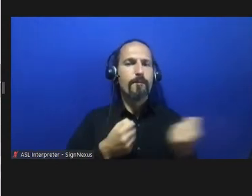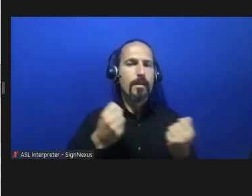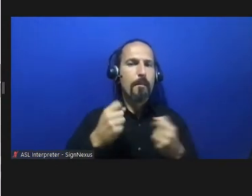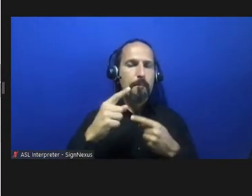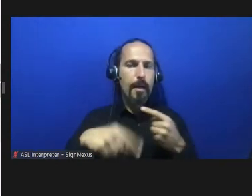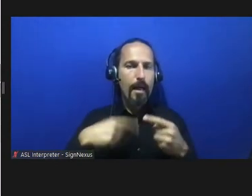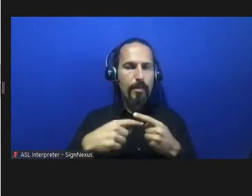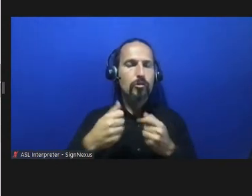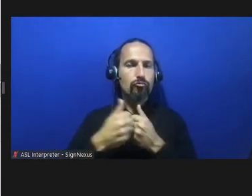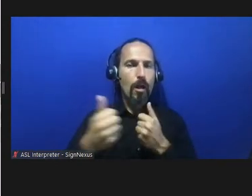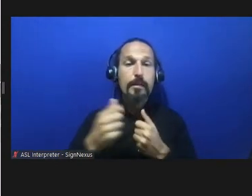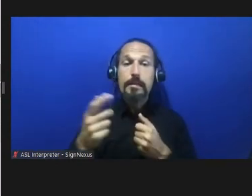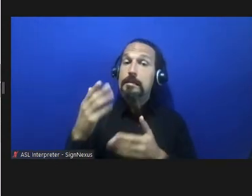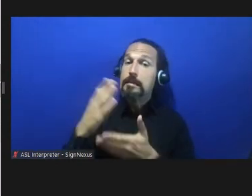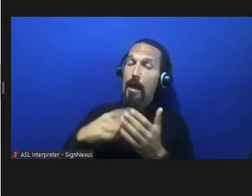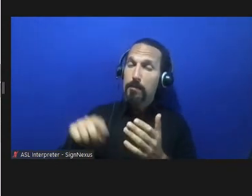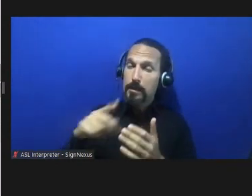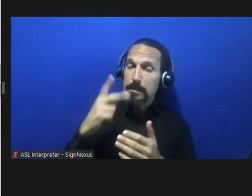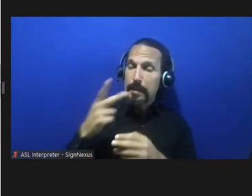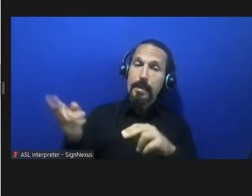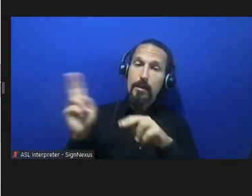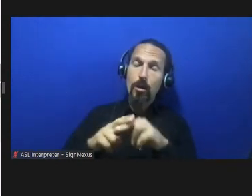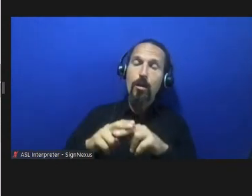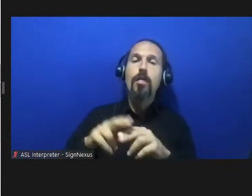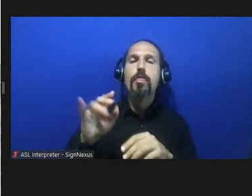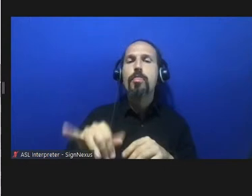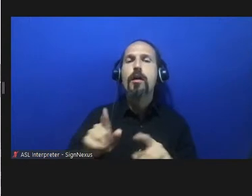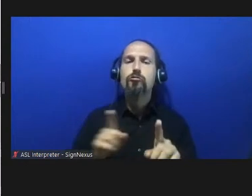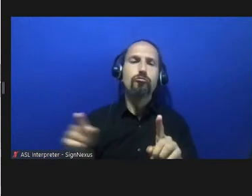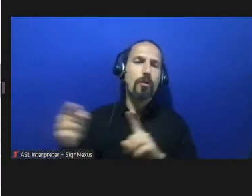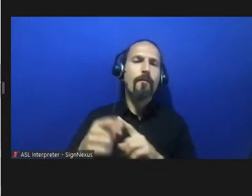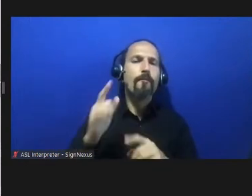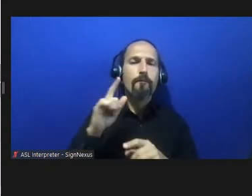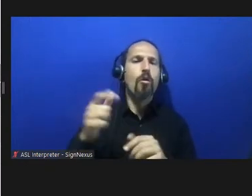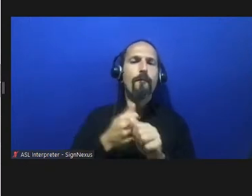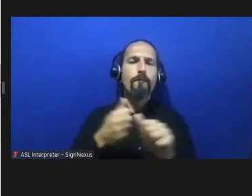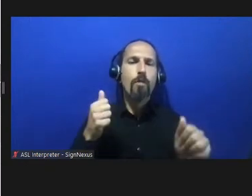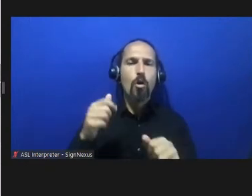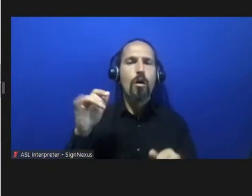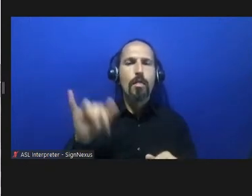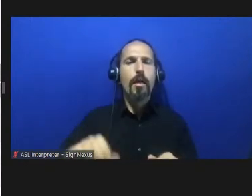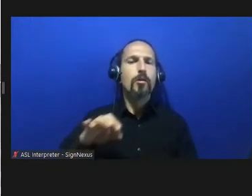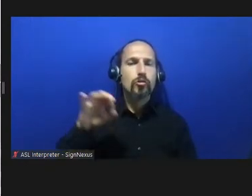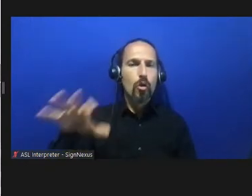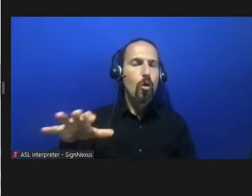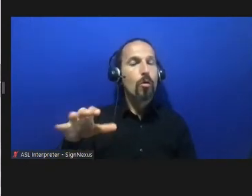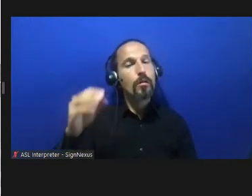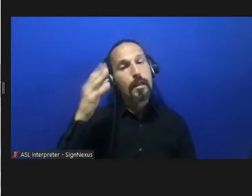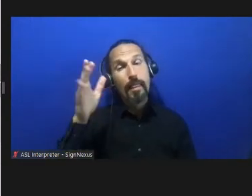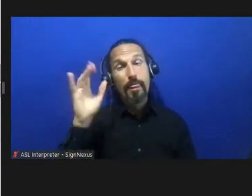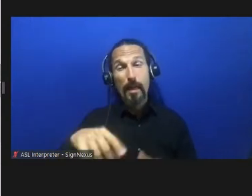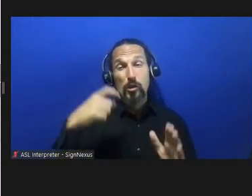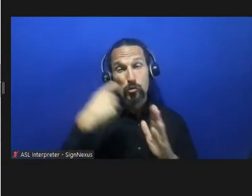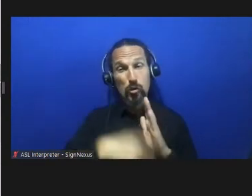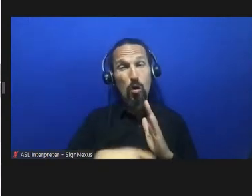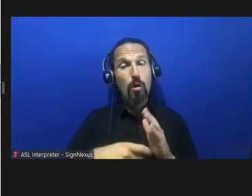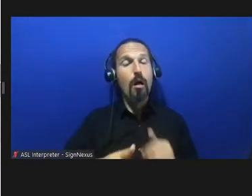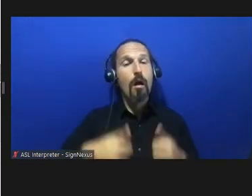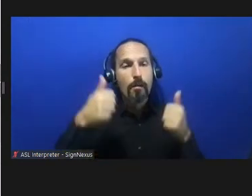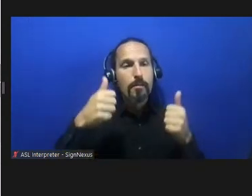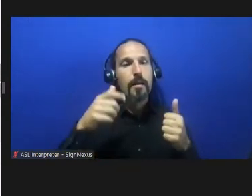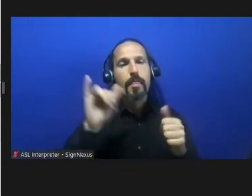others would see some increases as traffic diverts to avoid the toll as noted earlier as the toll goes up these diversions